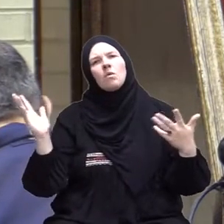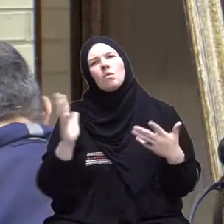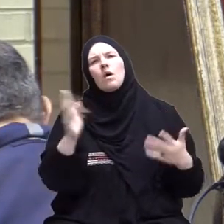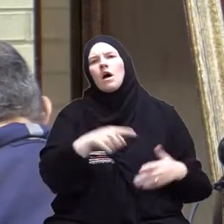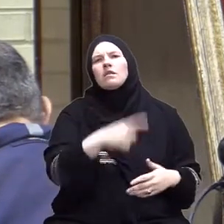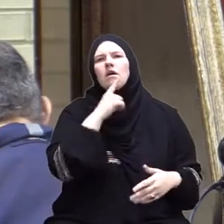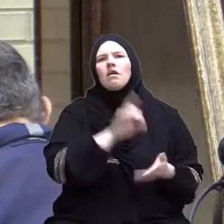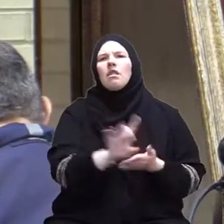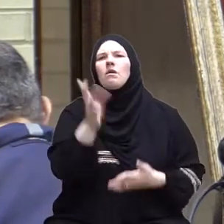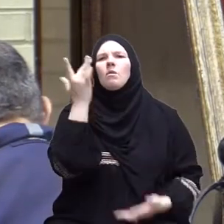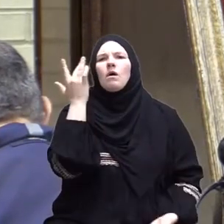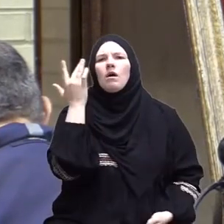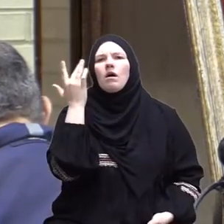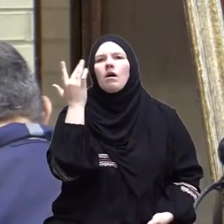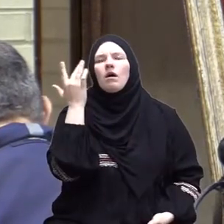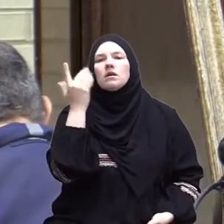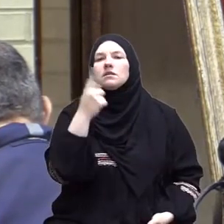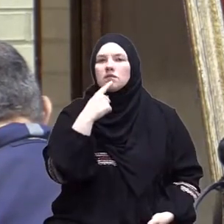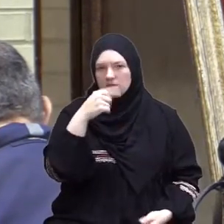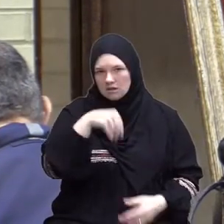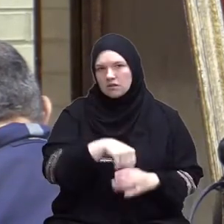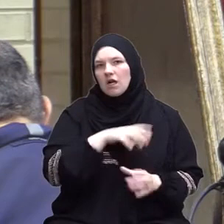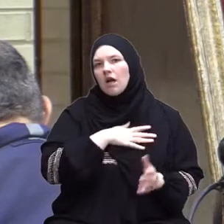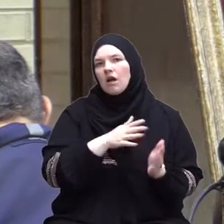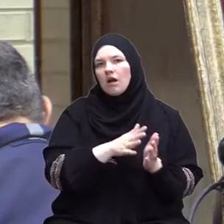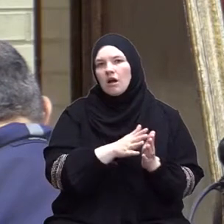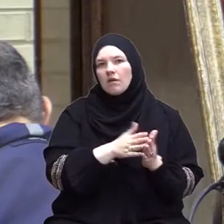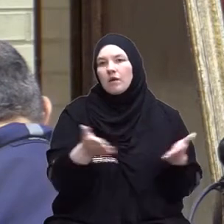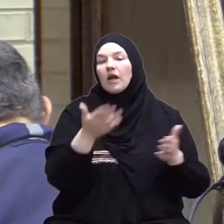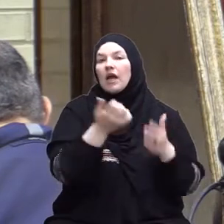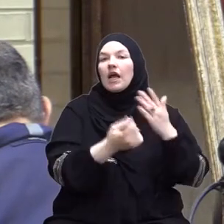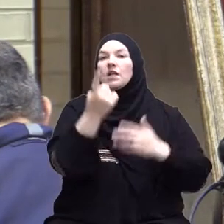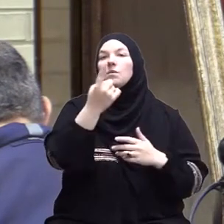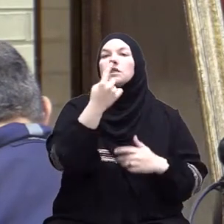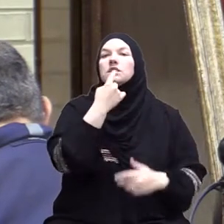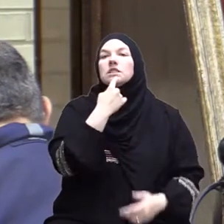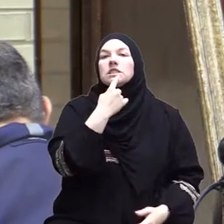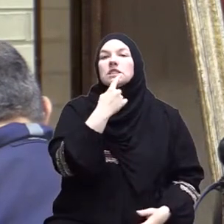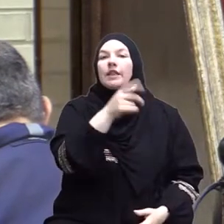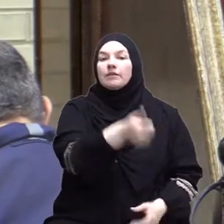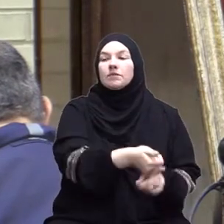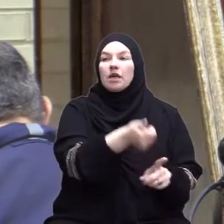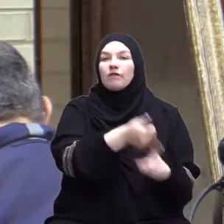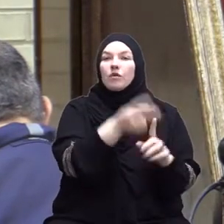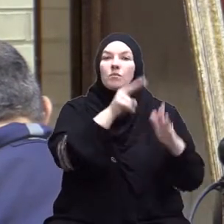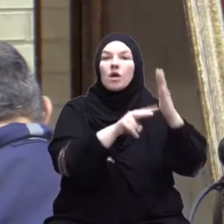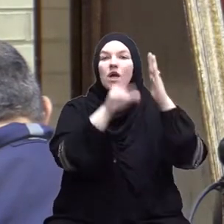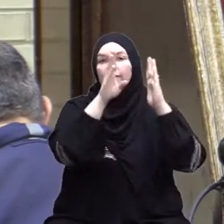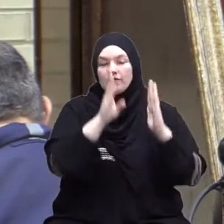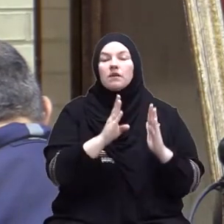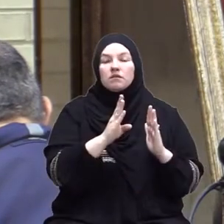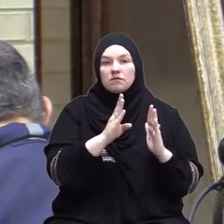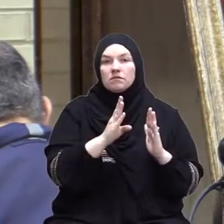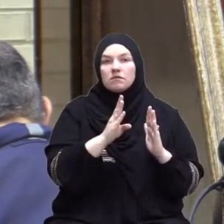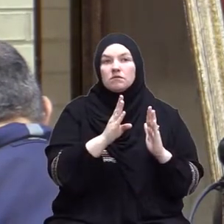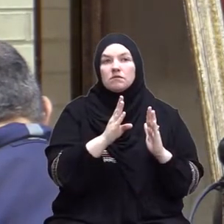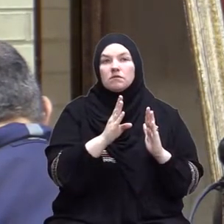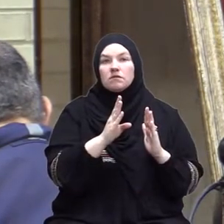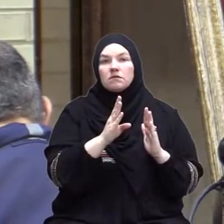claim? They said, it is in our book that if anyone claims to be a prophet